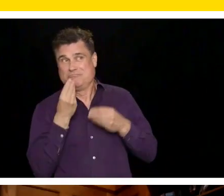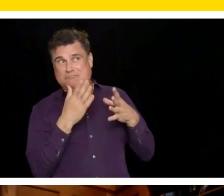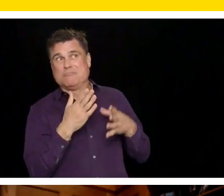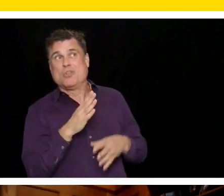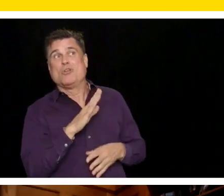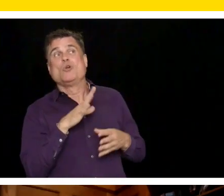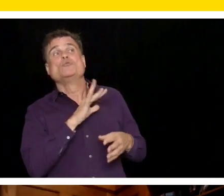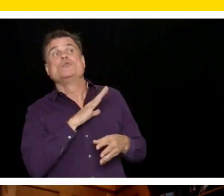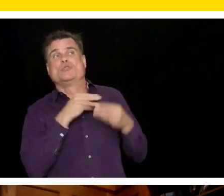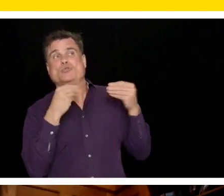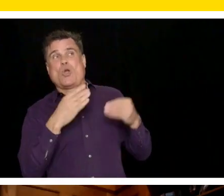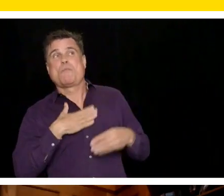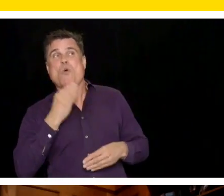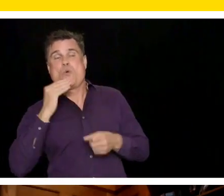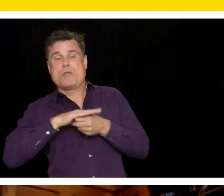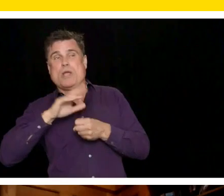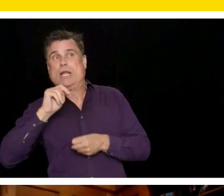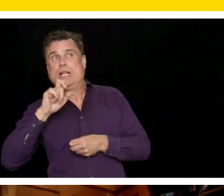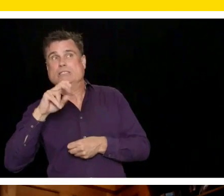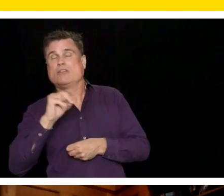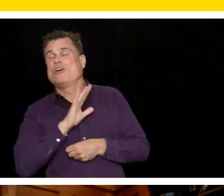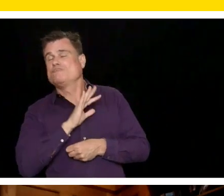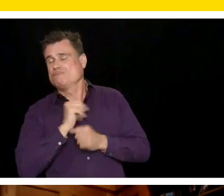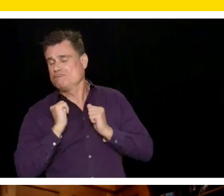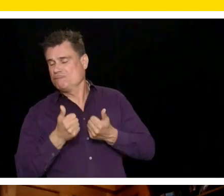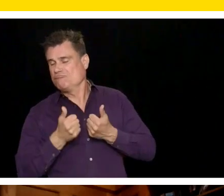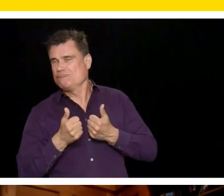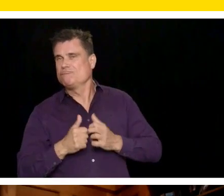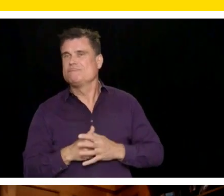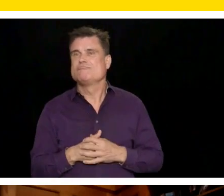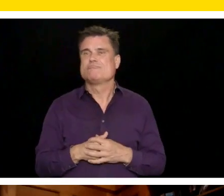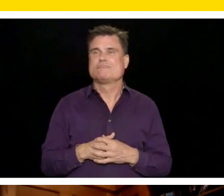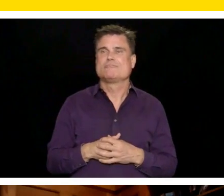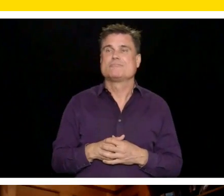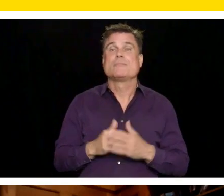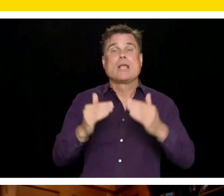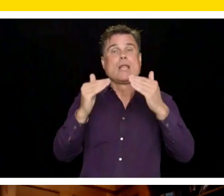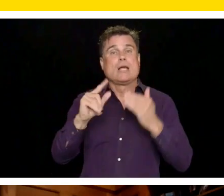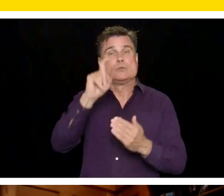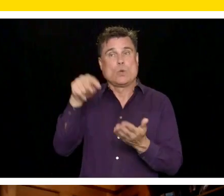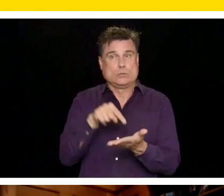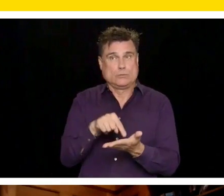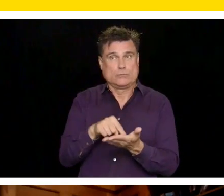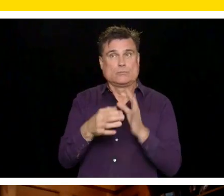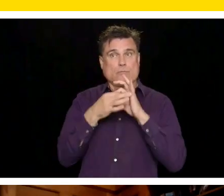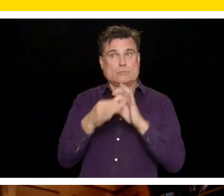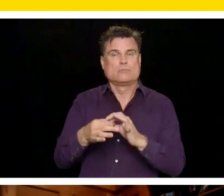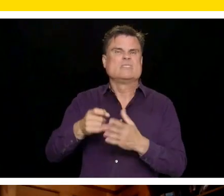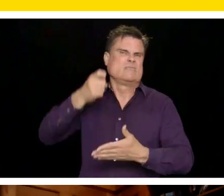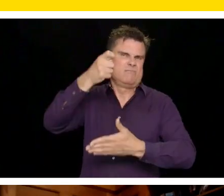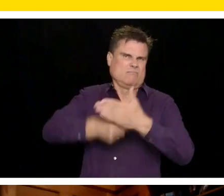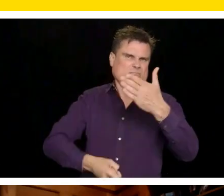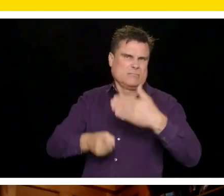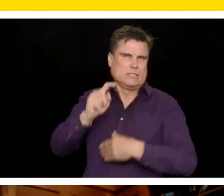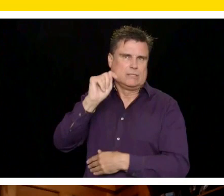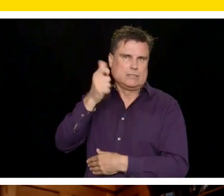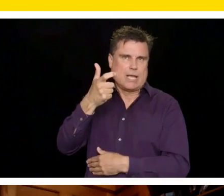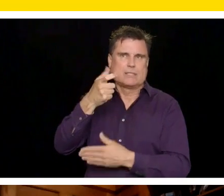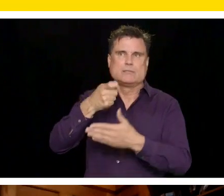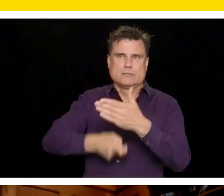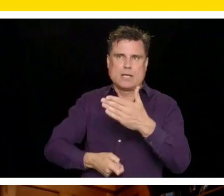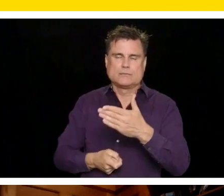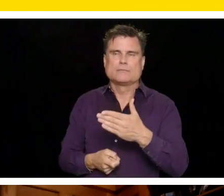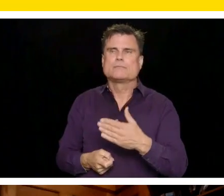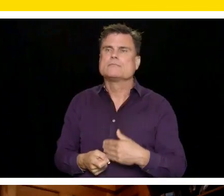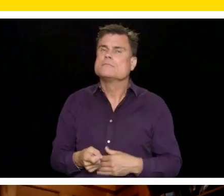taxes, Minister. Might there be tax breaks for small businesses for the 2020 tax